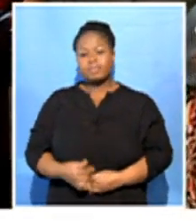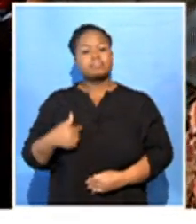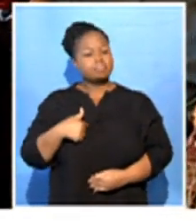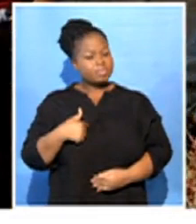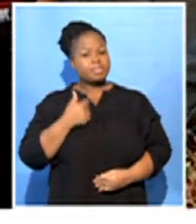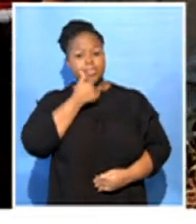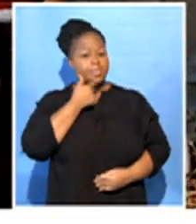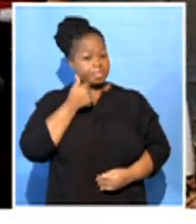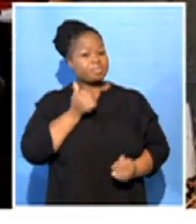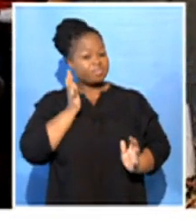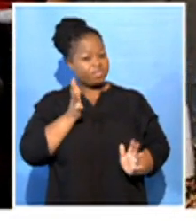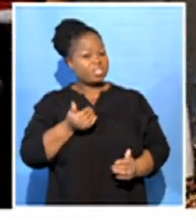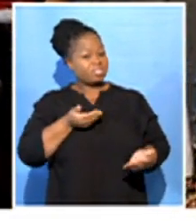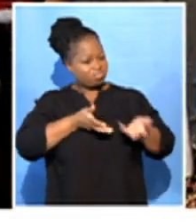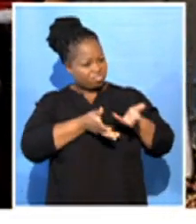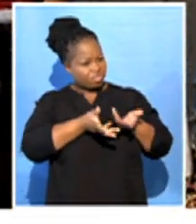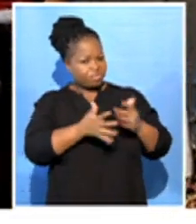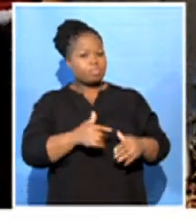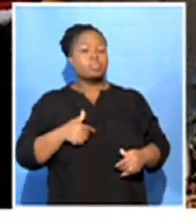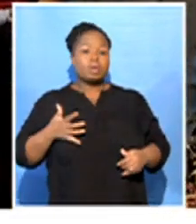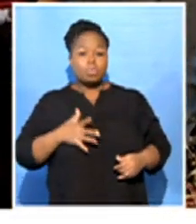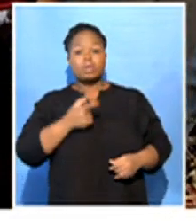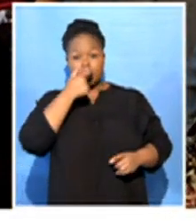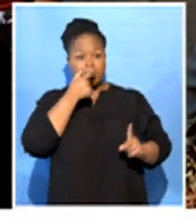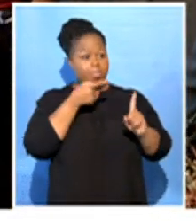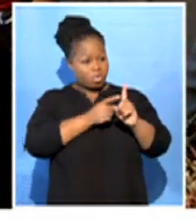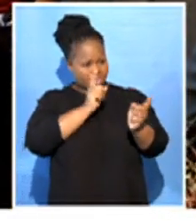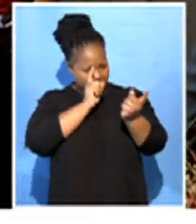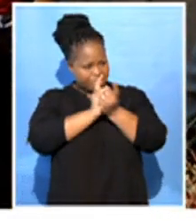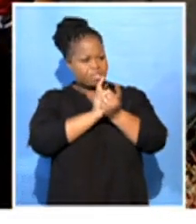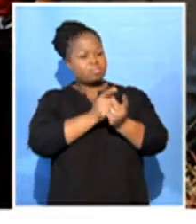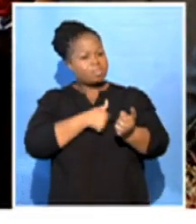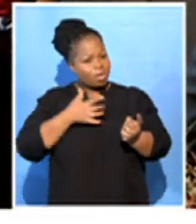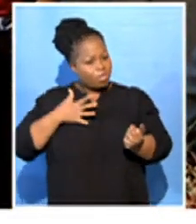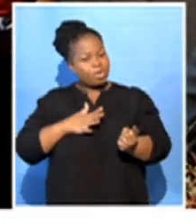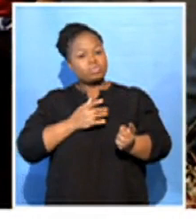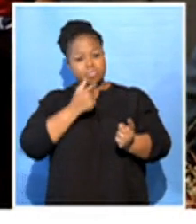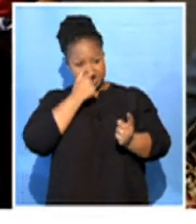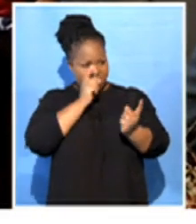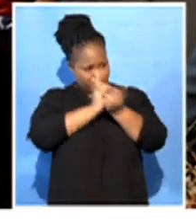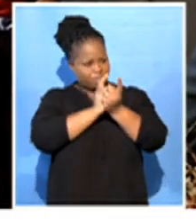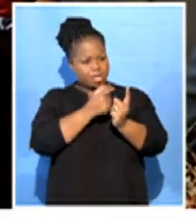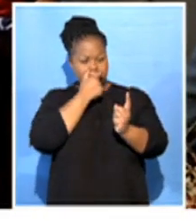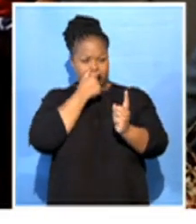bendithetha naye ngoku, ndifuna uRamaphosa ngqo ndithethe naye entloko,